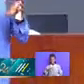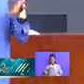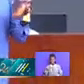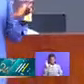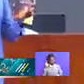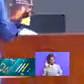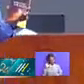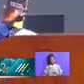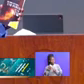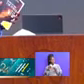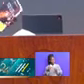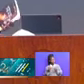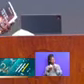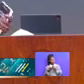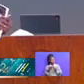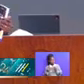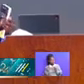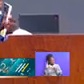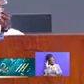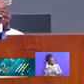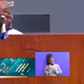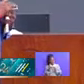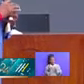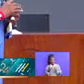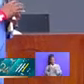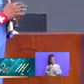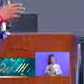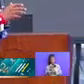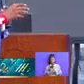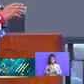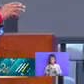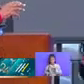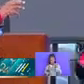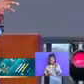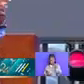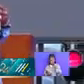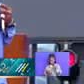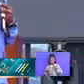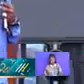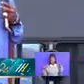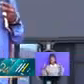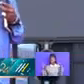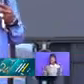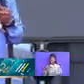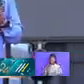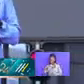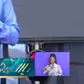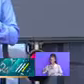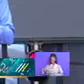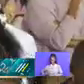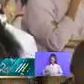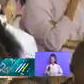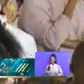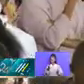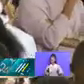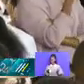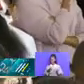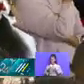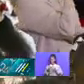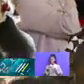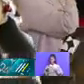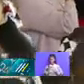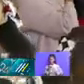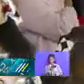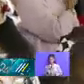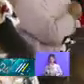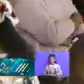and and listen listen carefully because I told you that the angels of the Lord they are all over this place and and I can